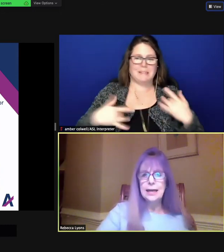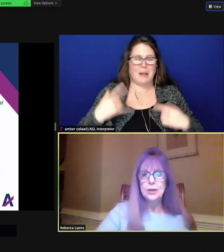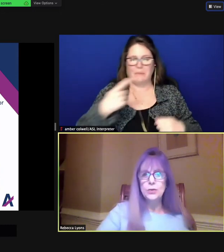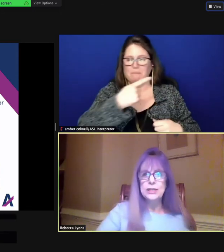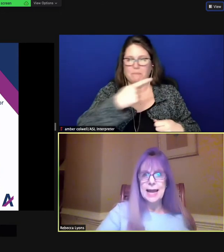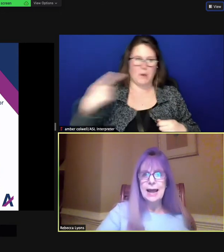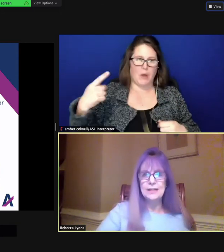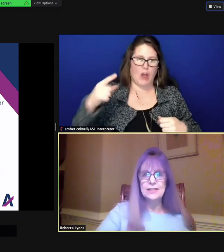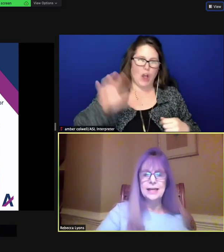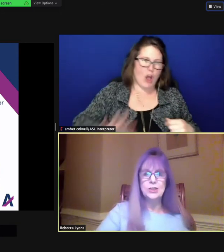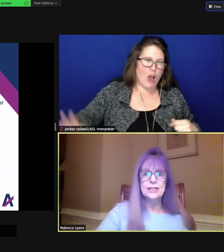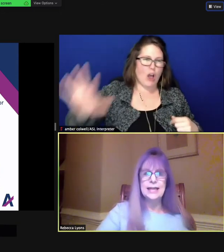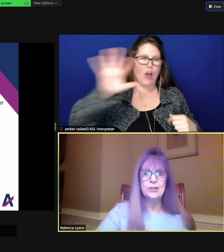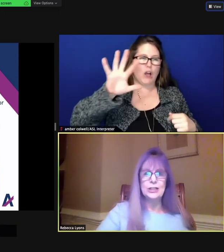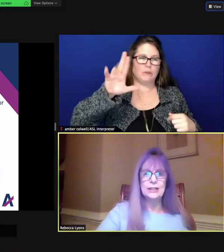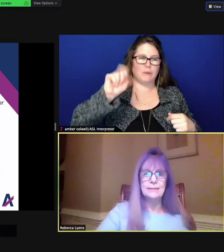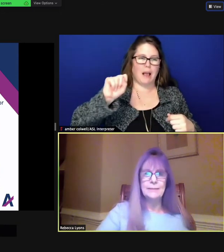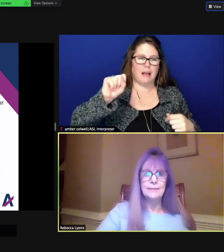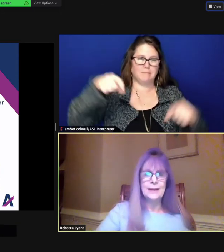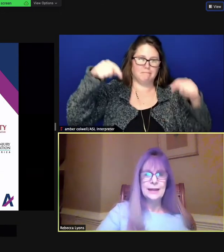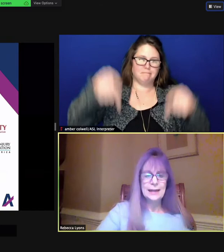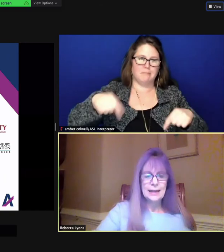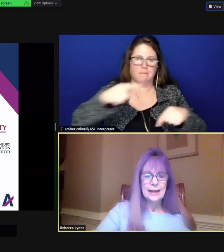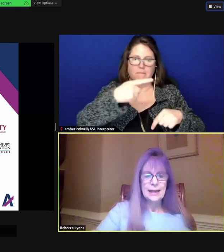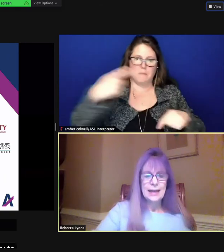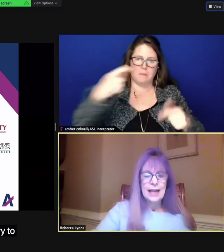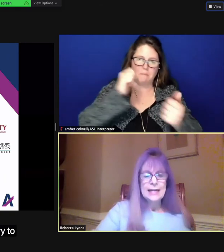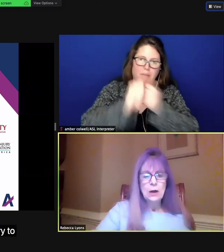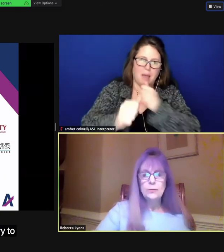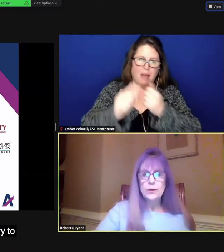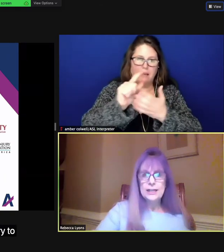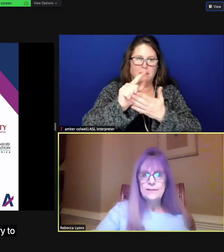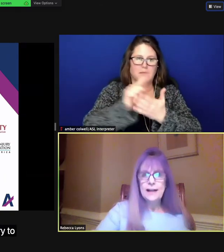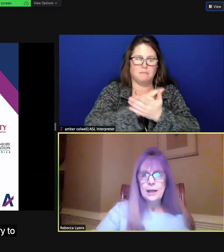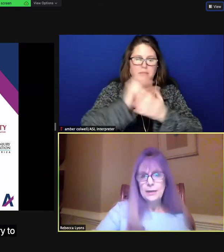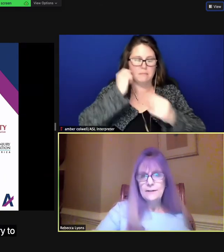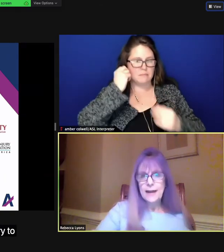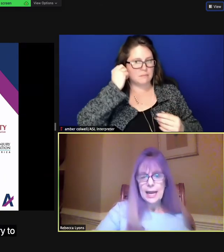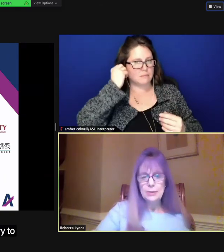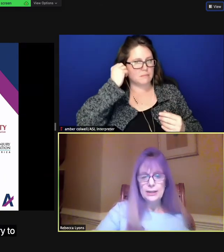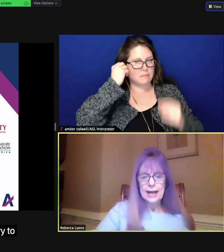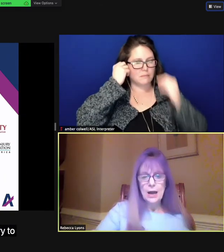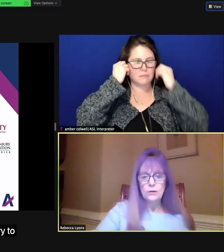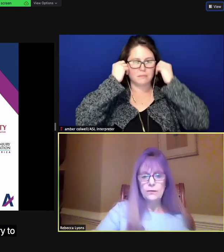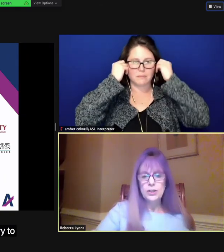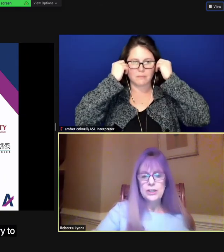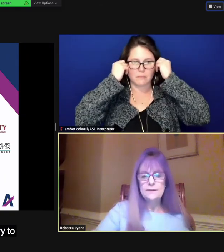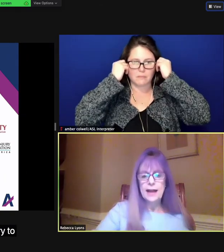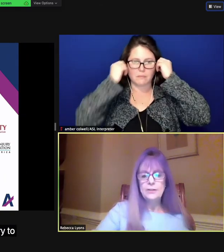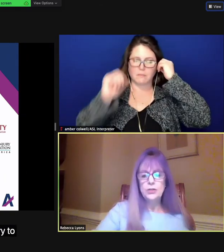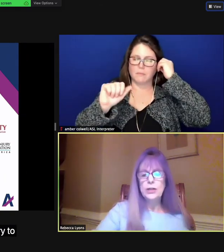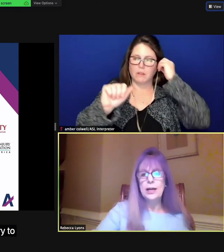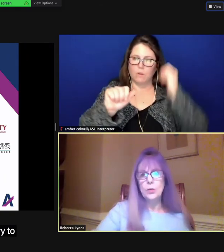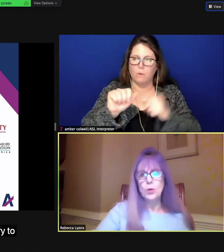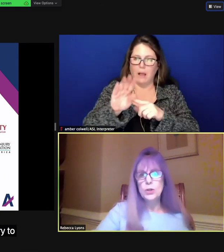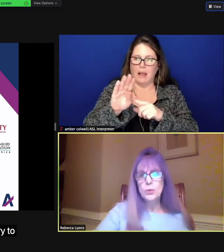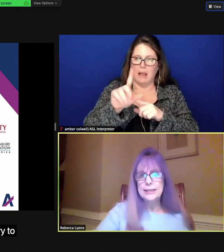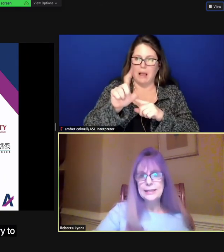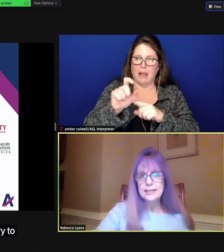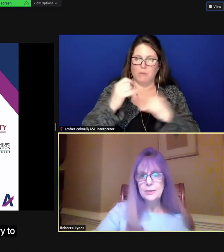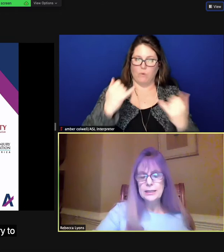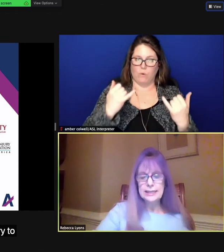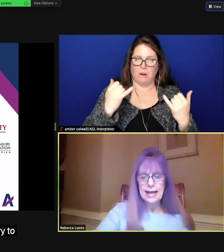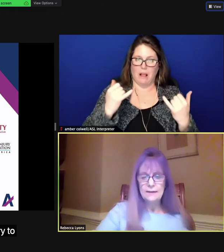in the country to have this legislation. Now, for the development of ABLEnow, Virginia 529 worked